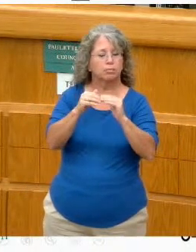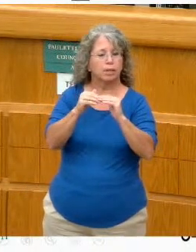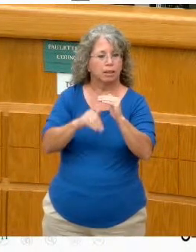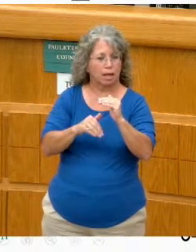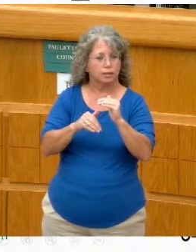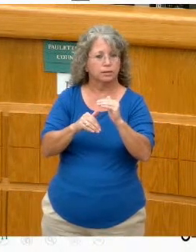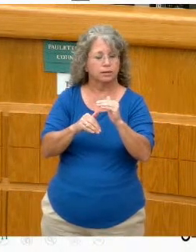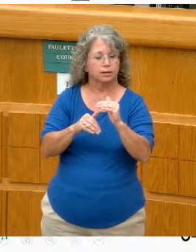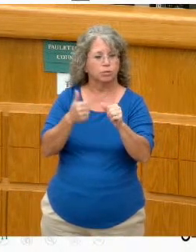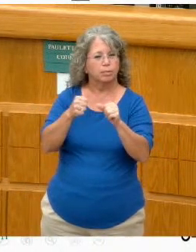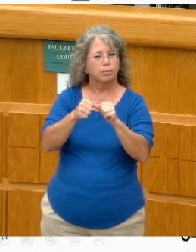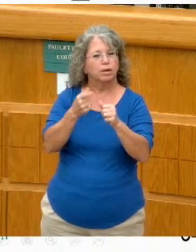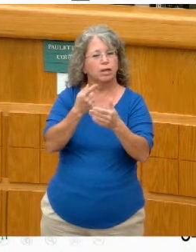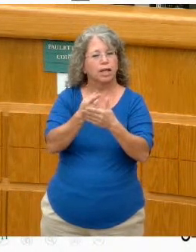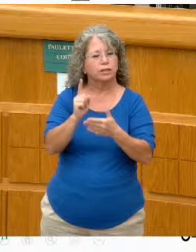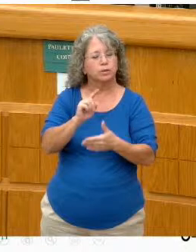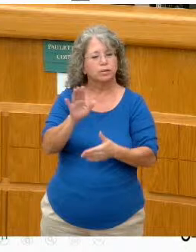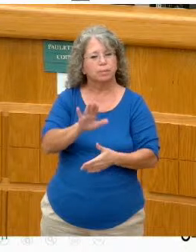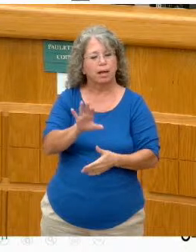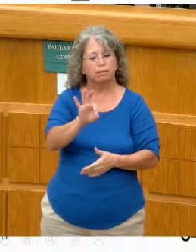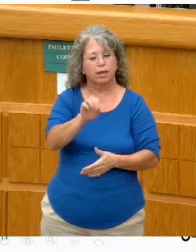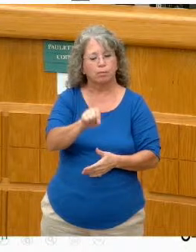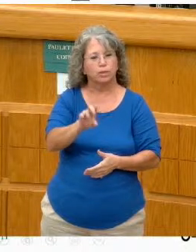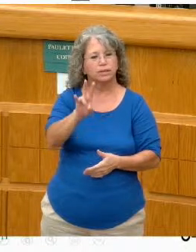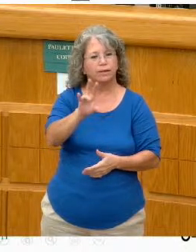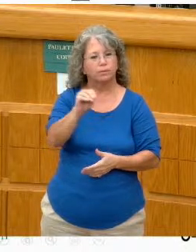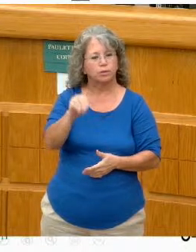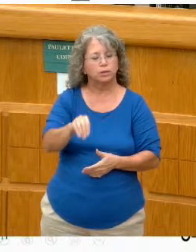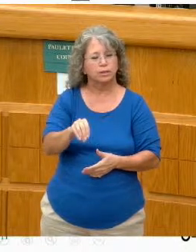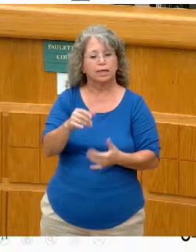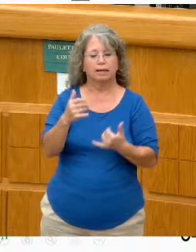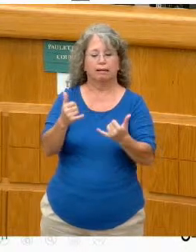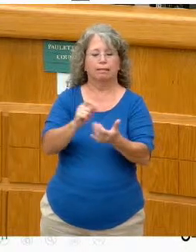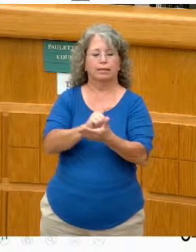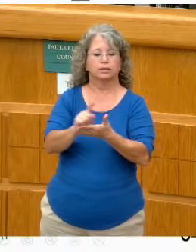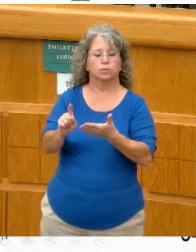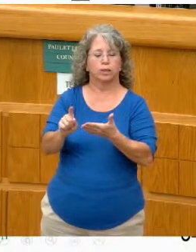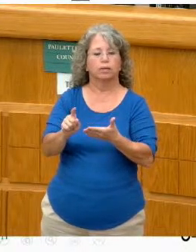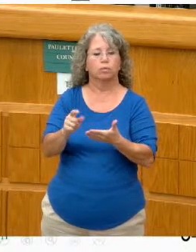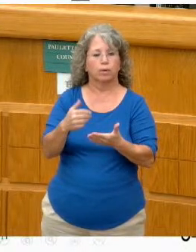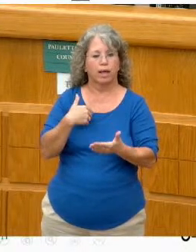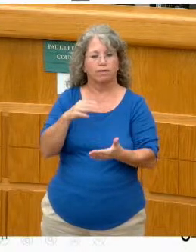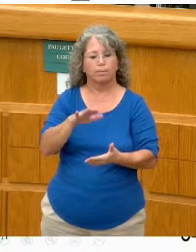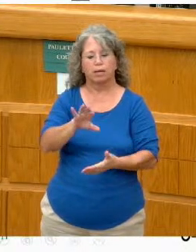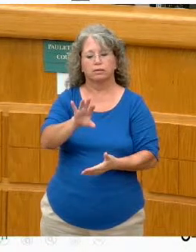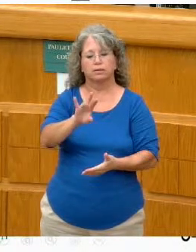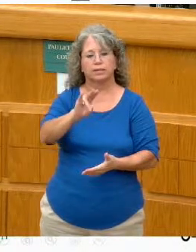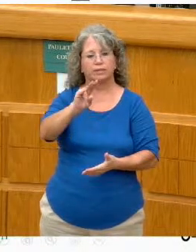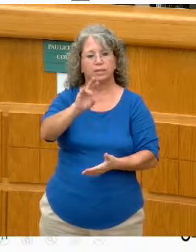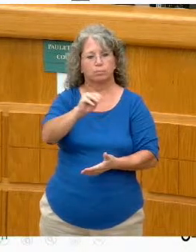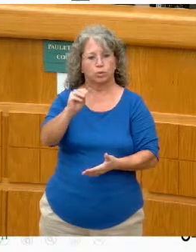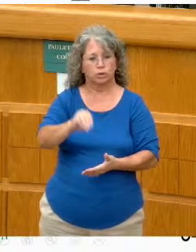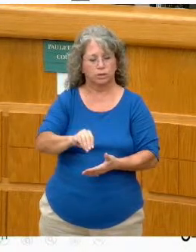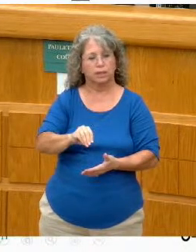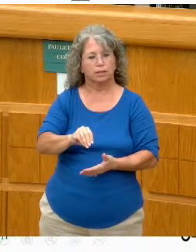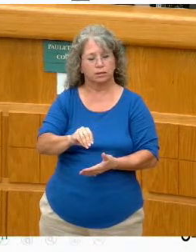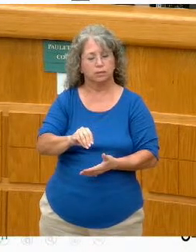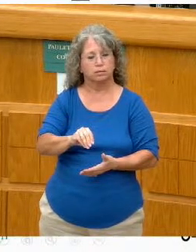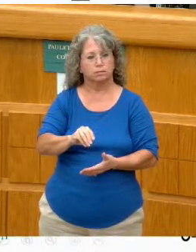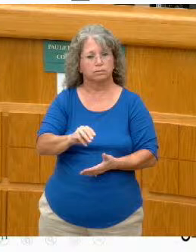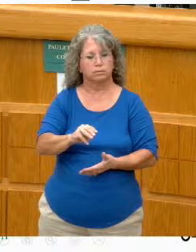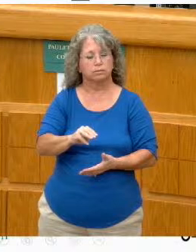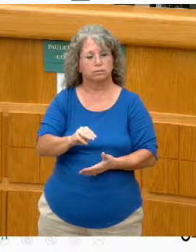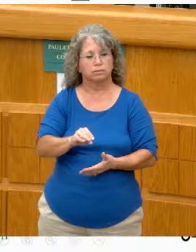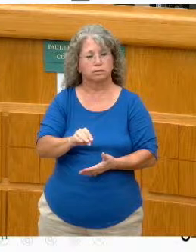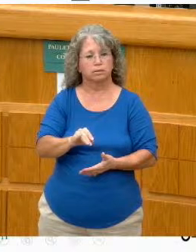was about 9.7%, and this week we're at 17% on average. So there's been an increase, at